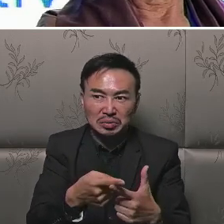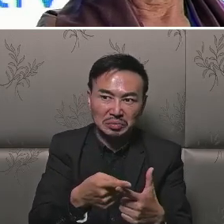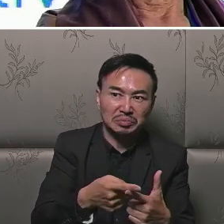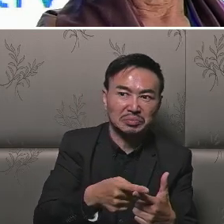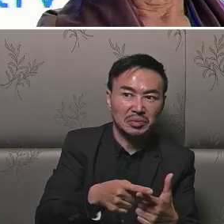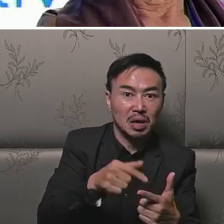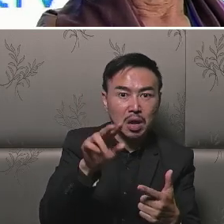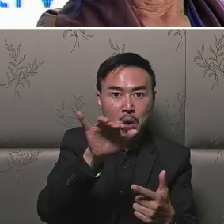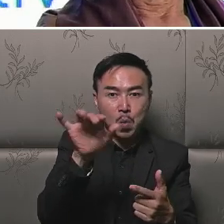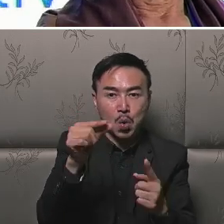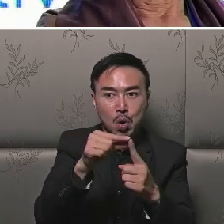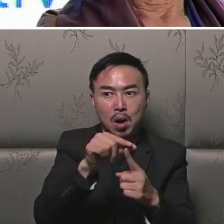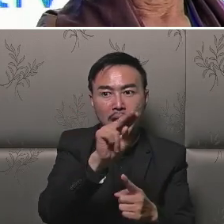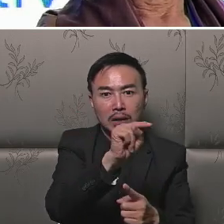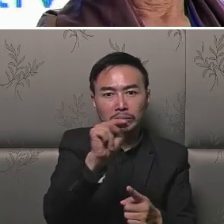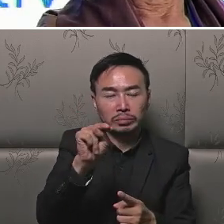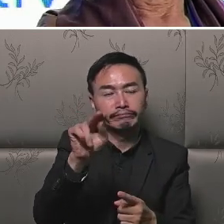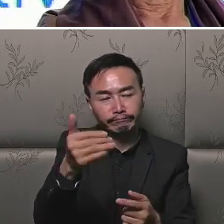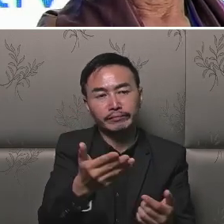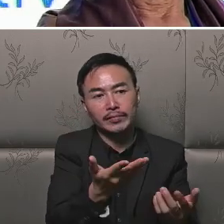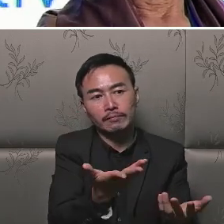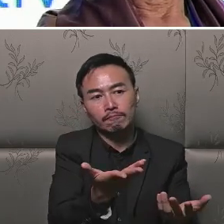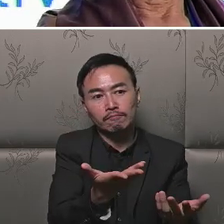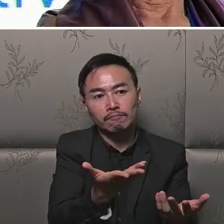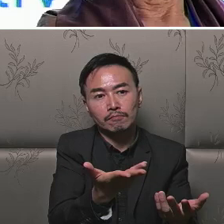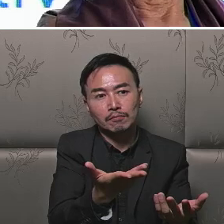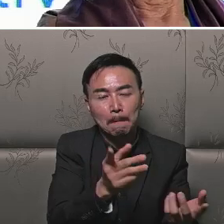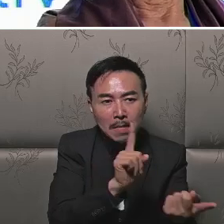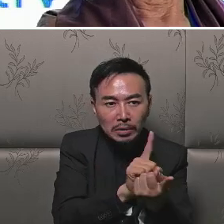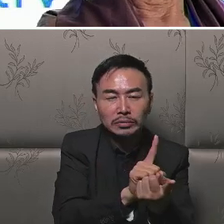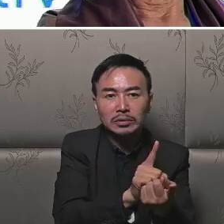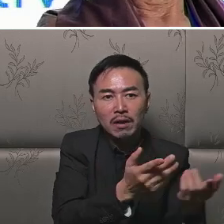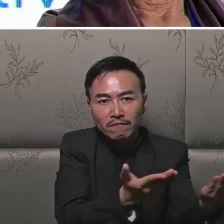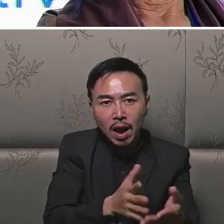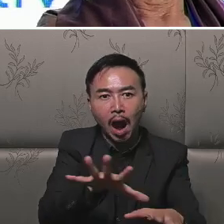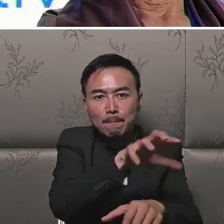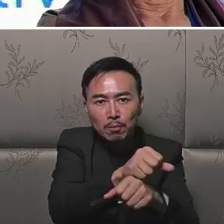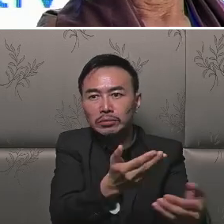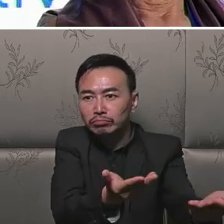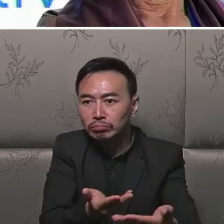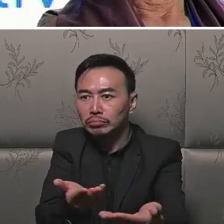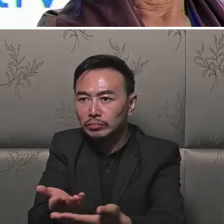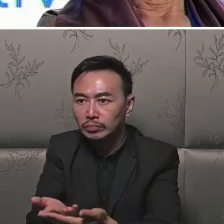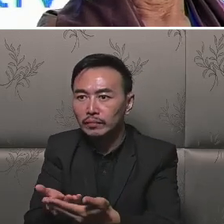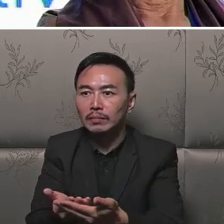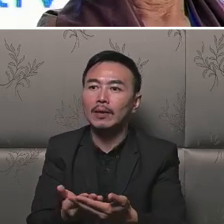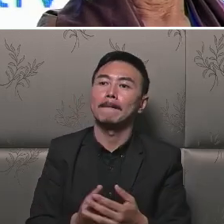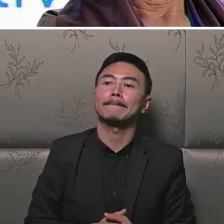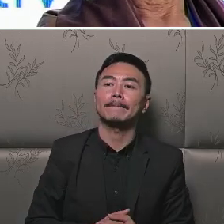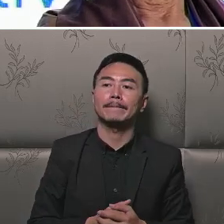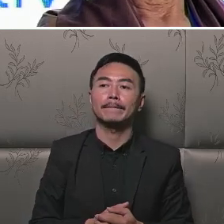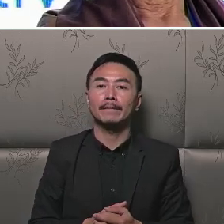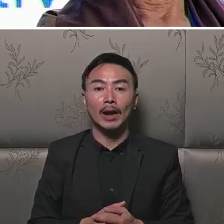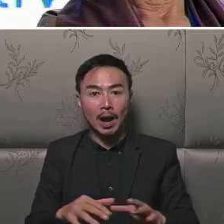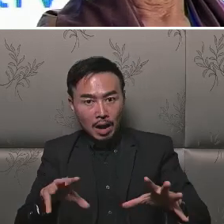gains, celebrate, and replicate best practices in the protection of instructional time, designing contextualized